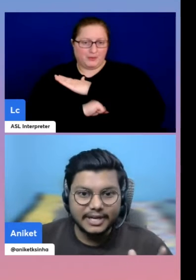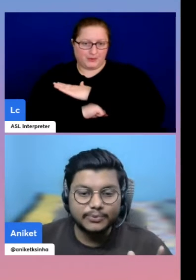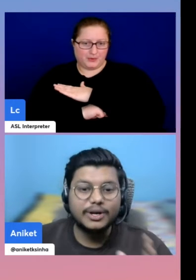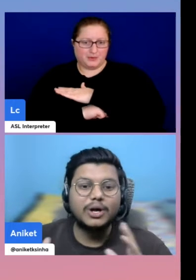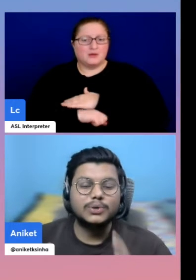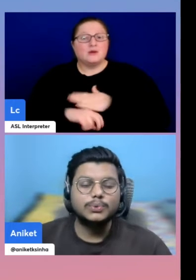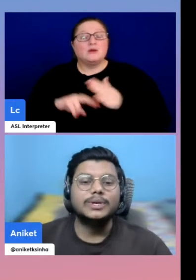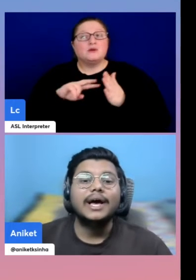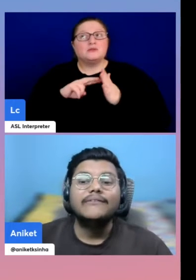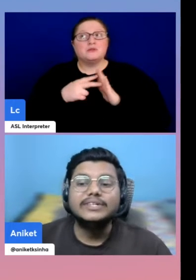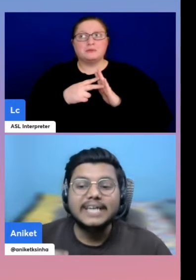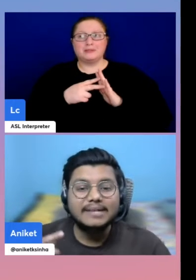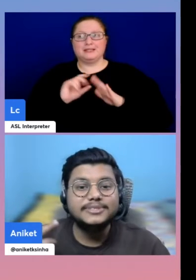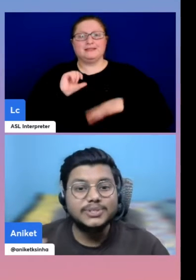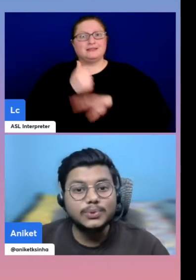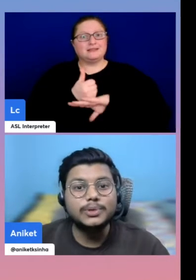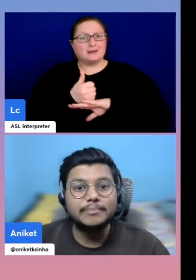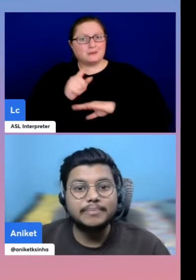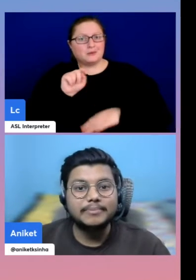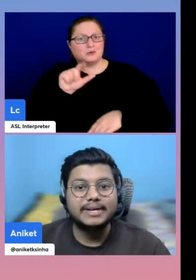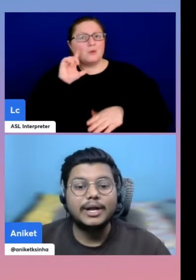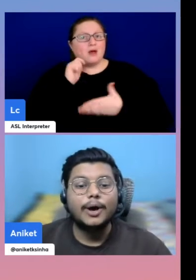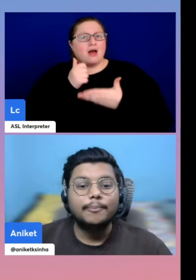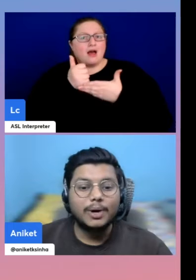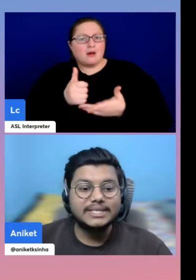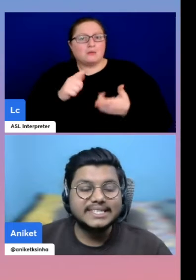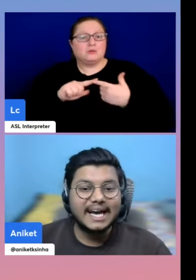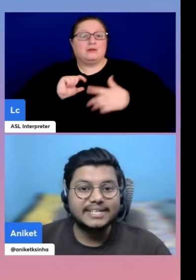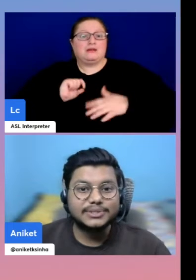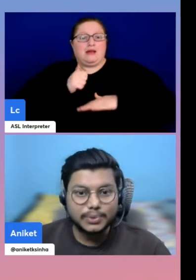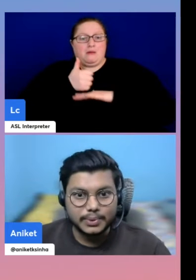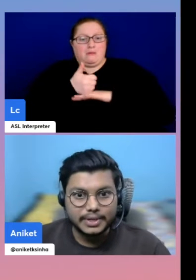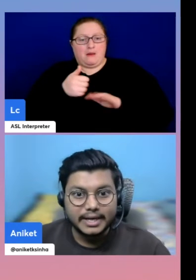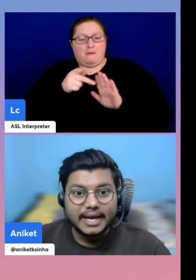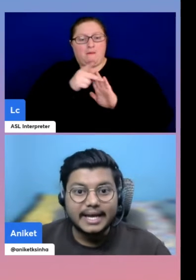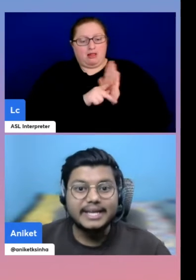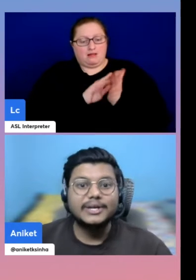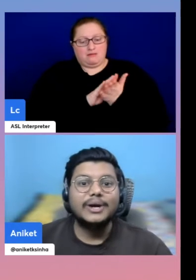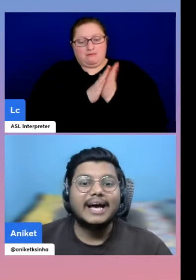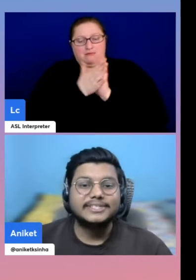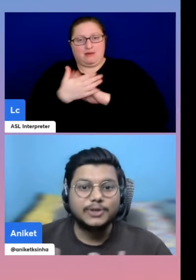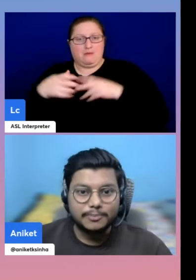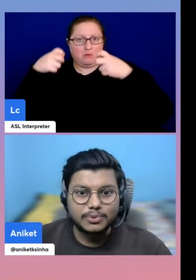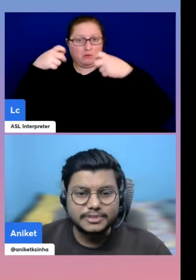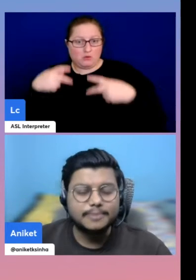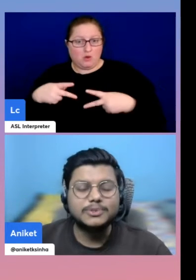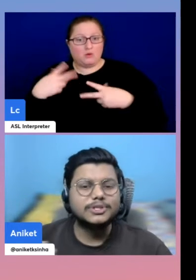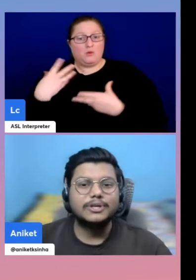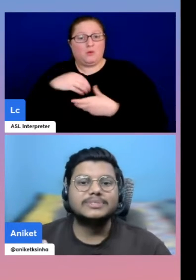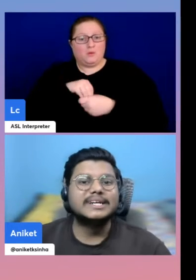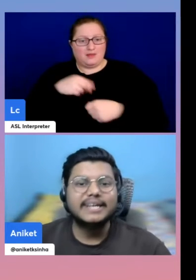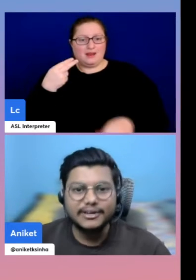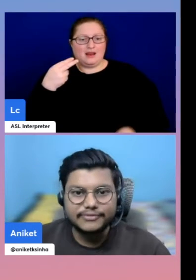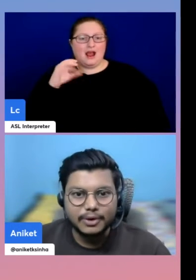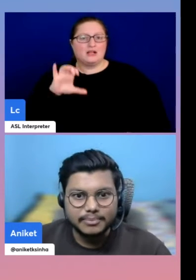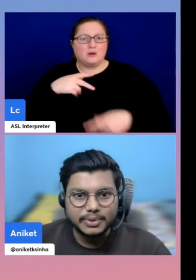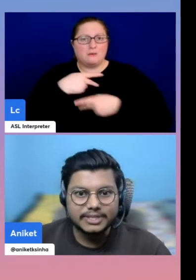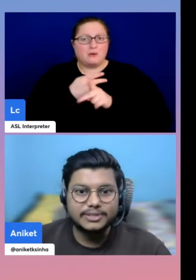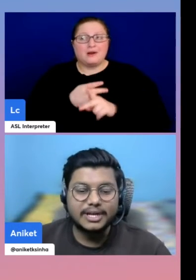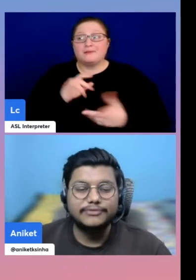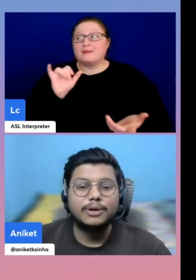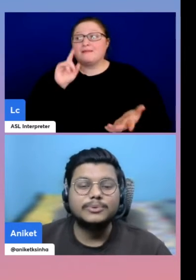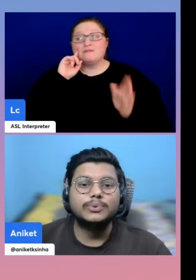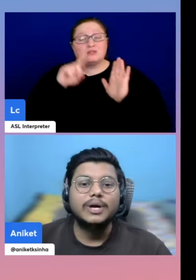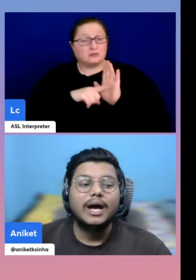a framework, a tool which helps you to implement policy as code in your HashiCorp tool. Suppose you're using Terraform,